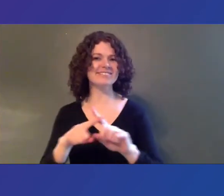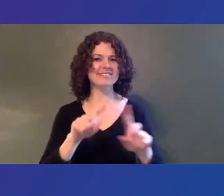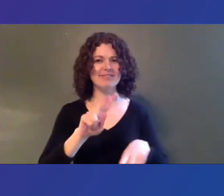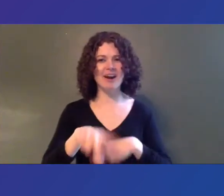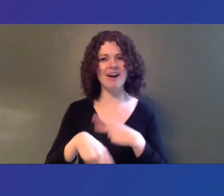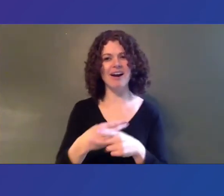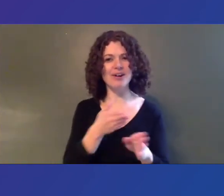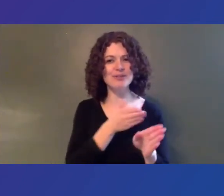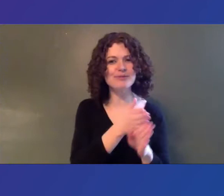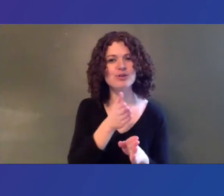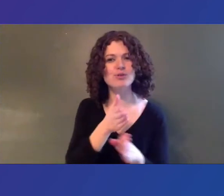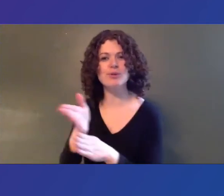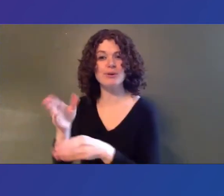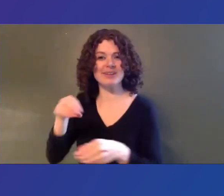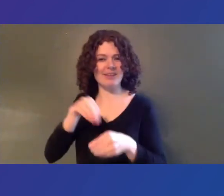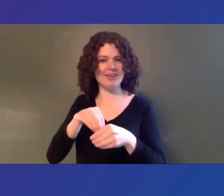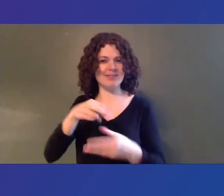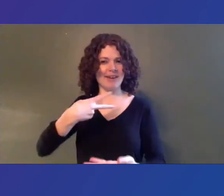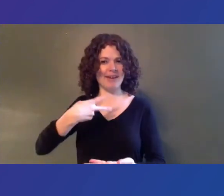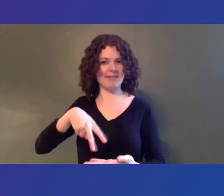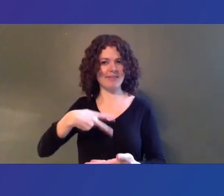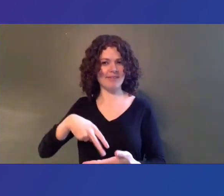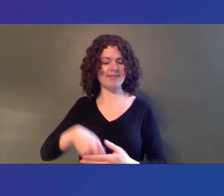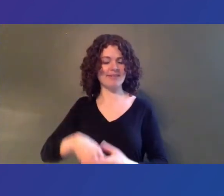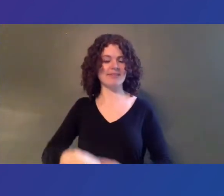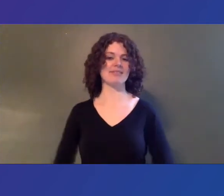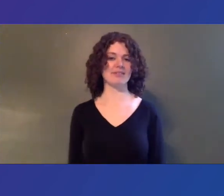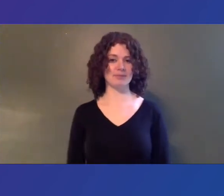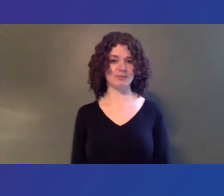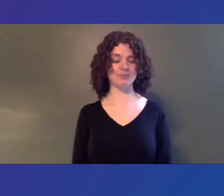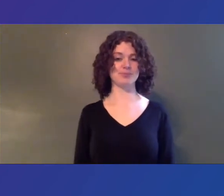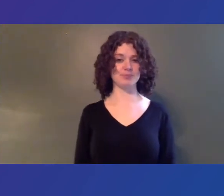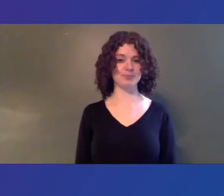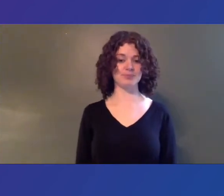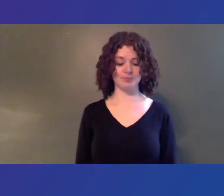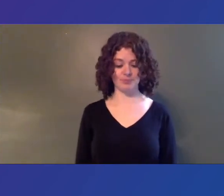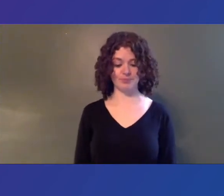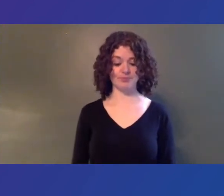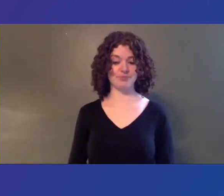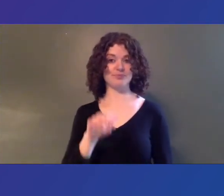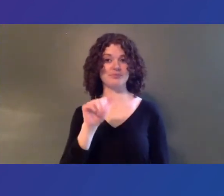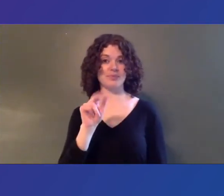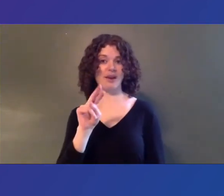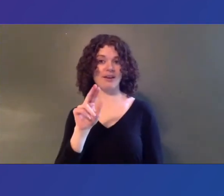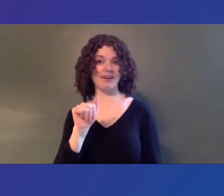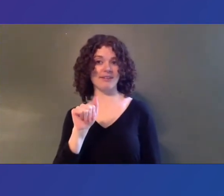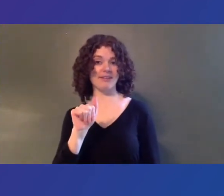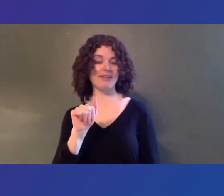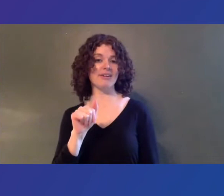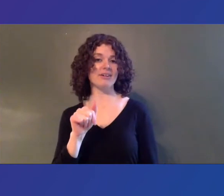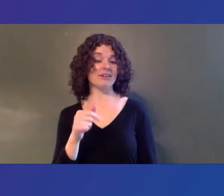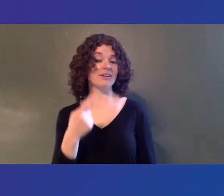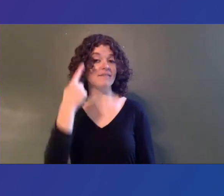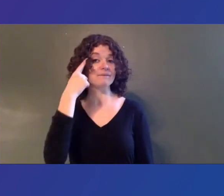thing. Yes. I think that for me, this is Anna, it's also this idea